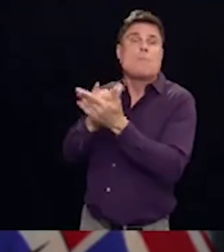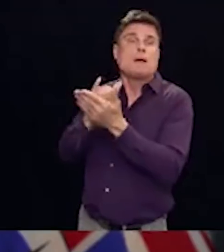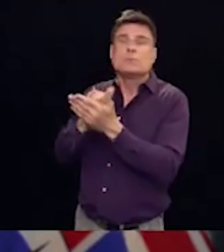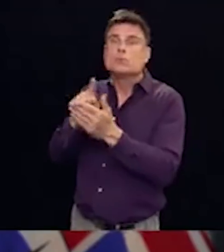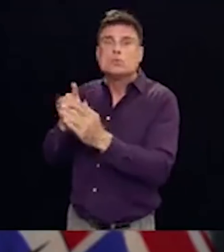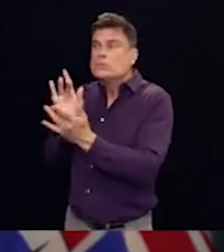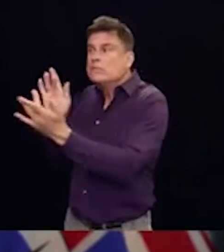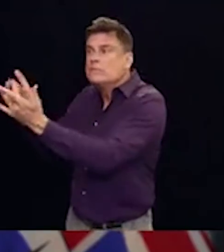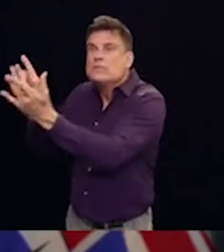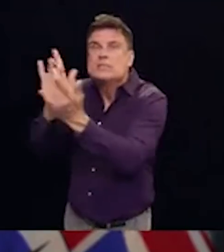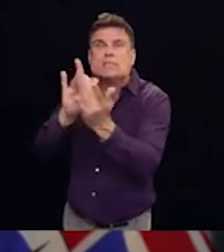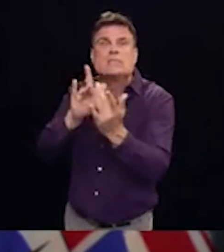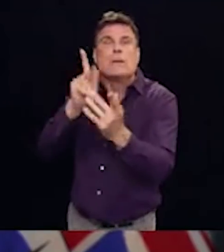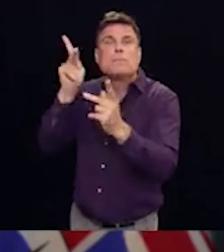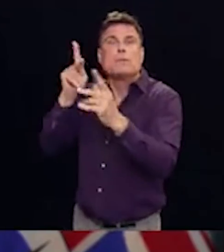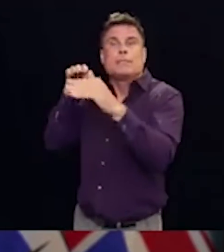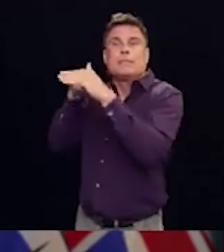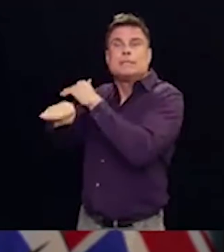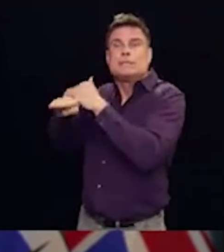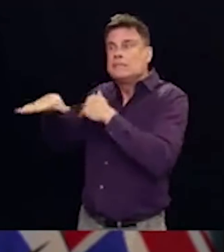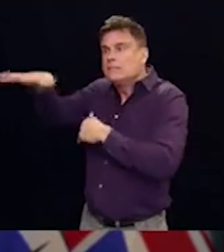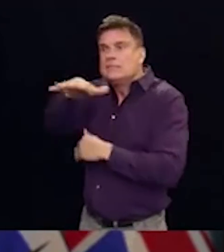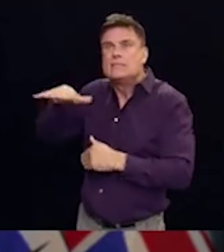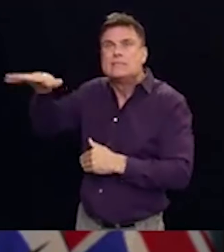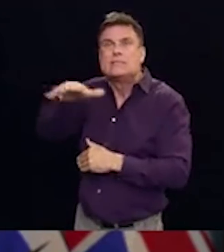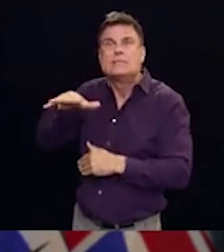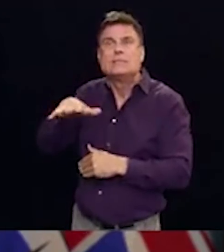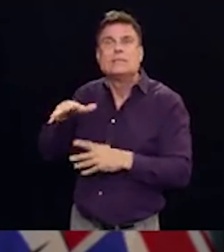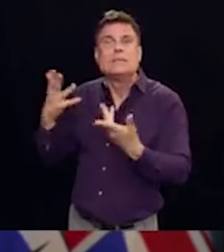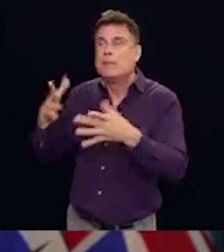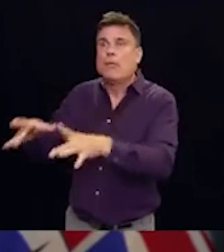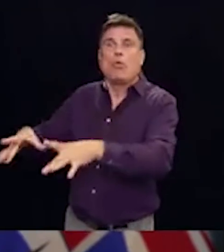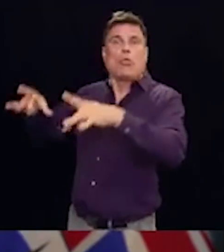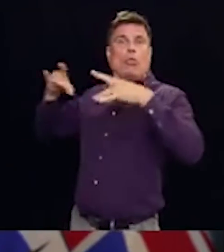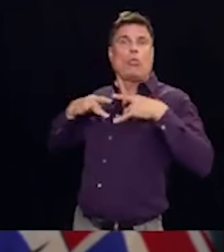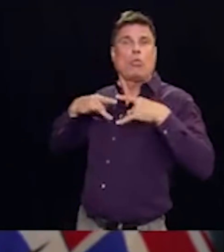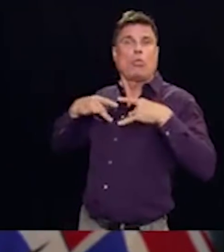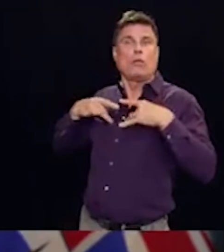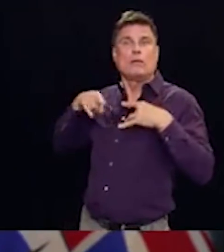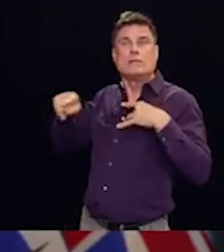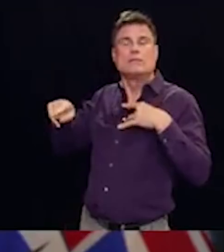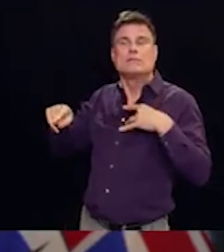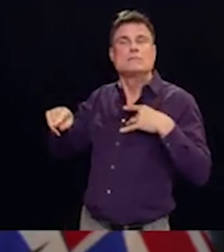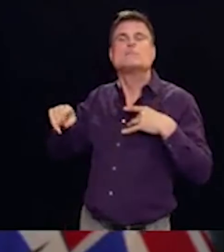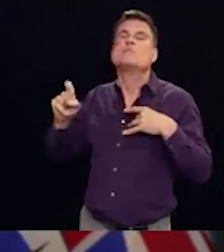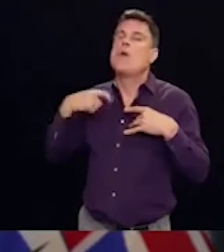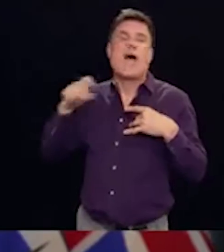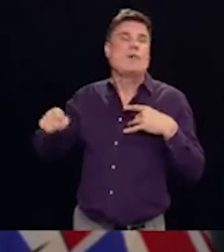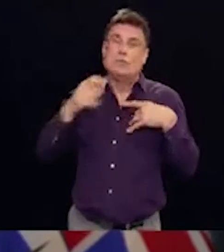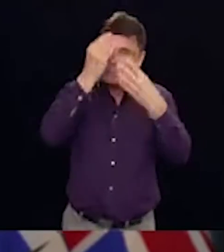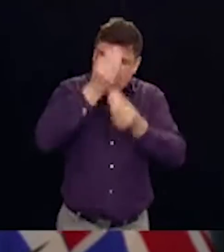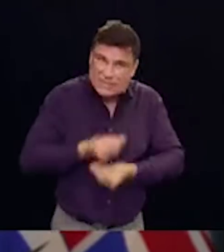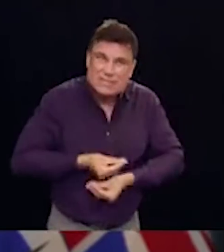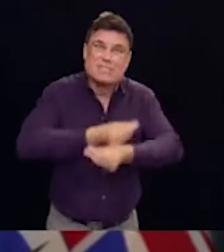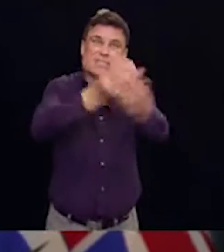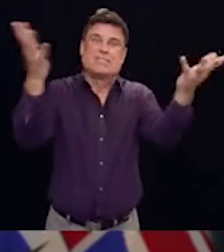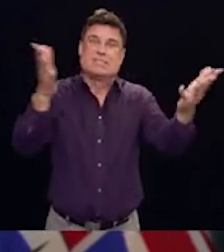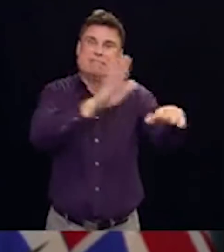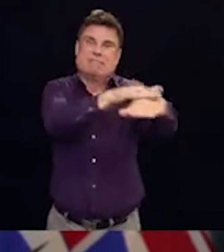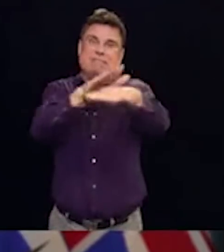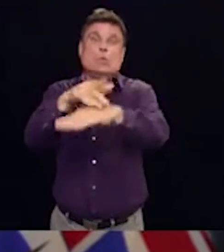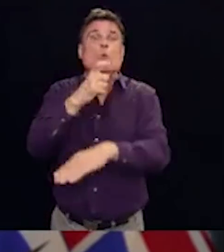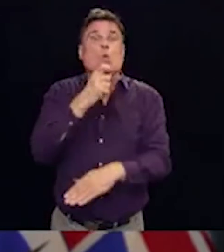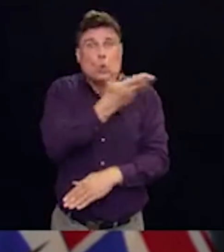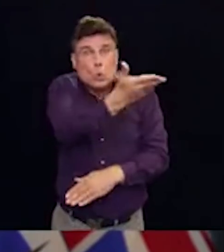cause a significant rebound, and we have seen that happen in jurisdictions around us. And that is something we have all been working hard